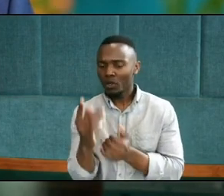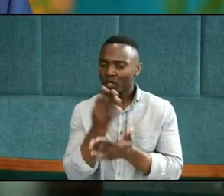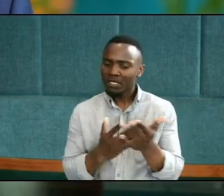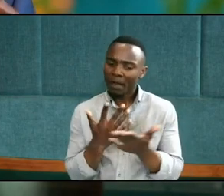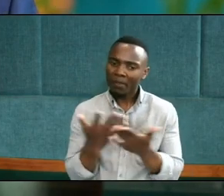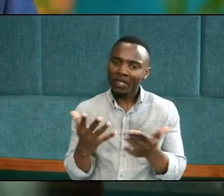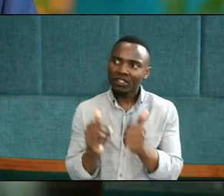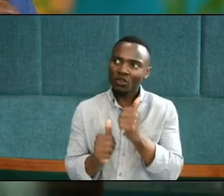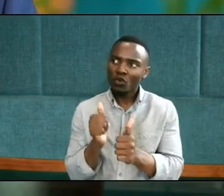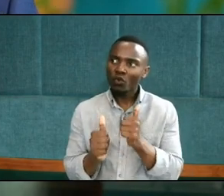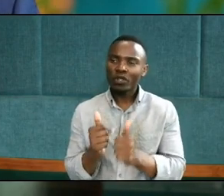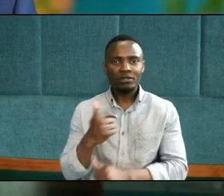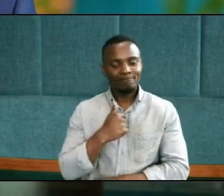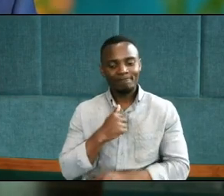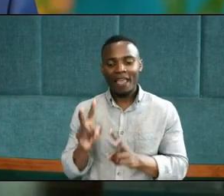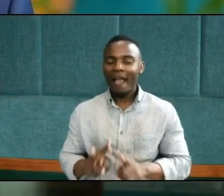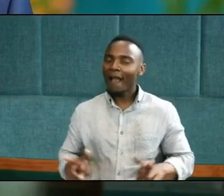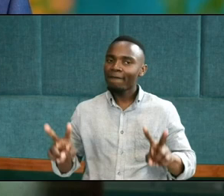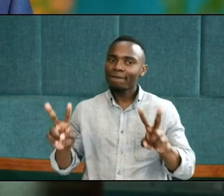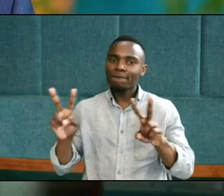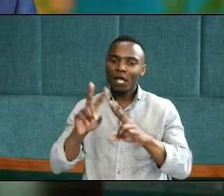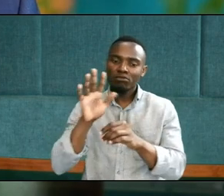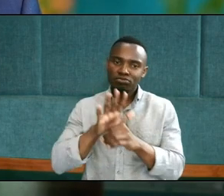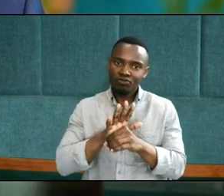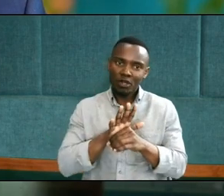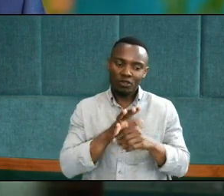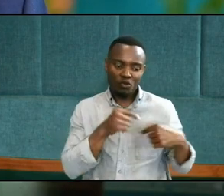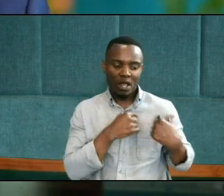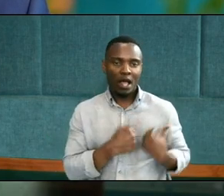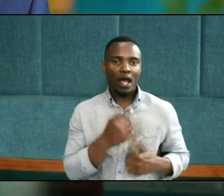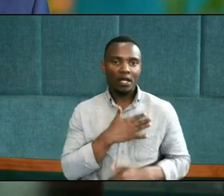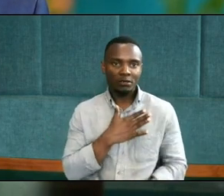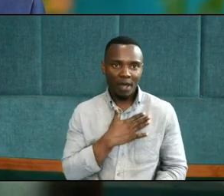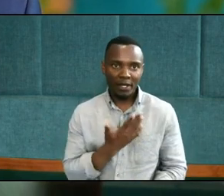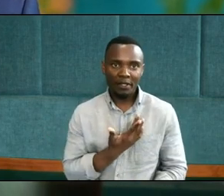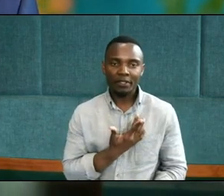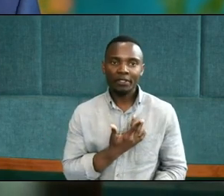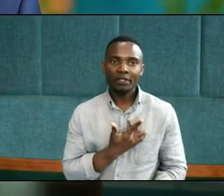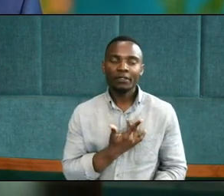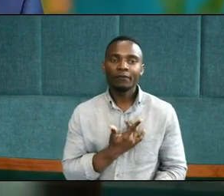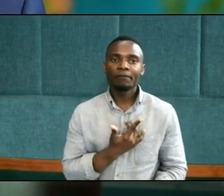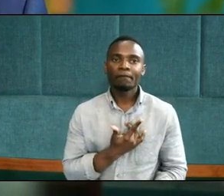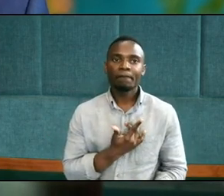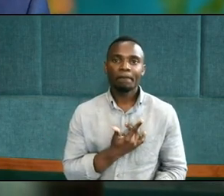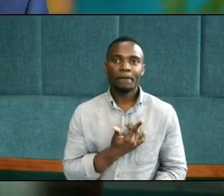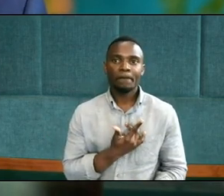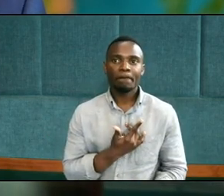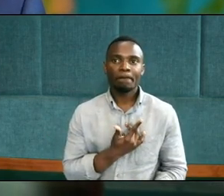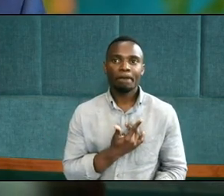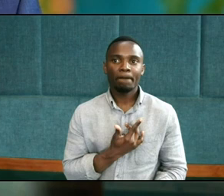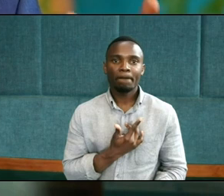that I value very much in my heart, the things that are very close to my heart.